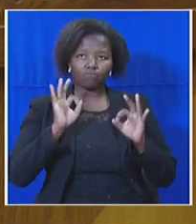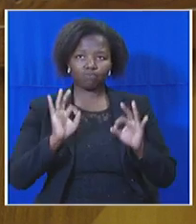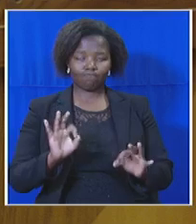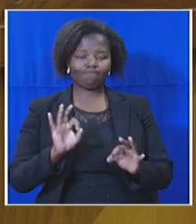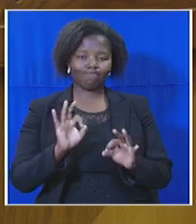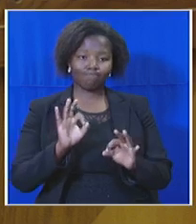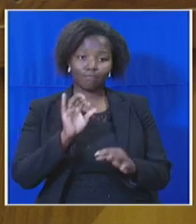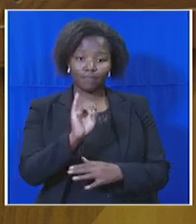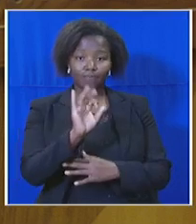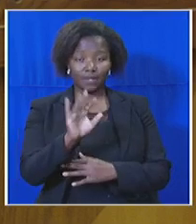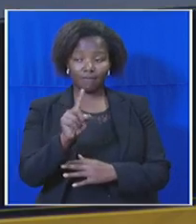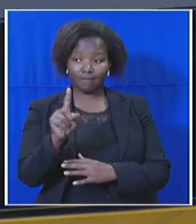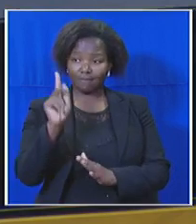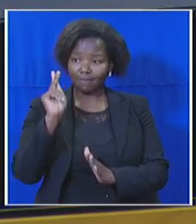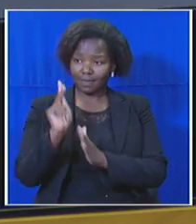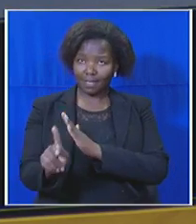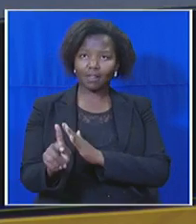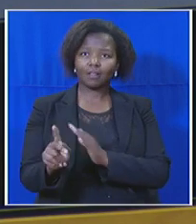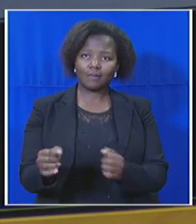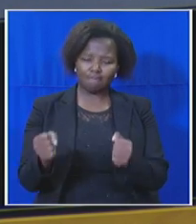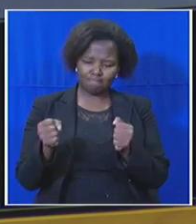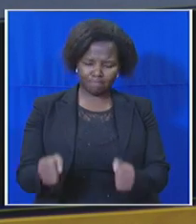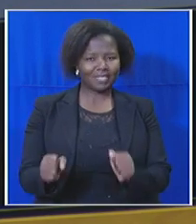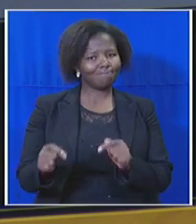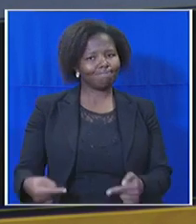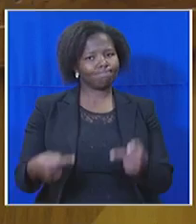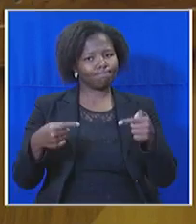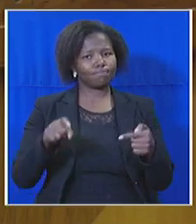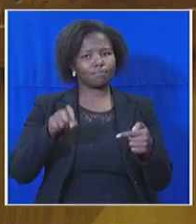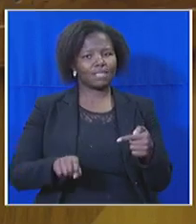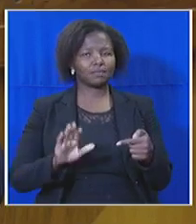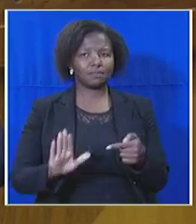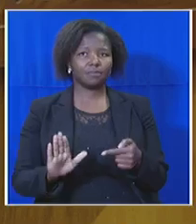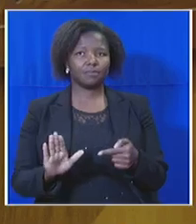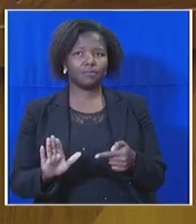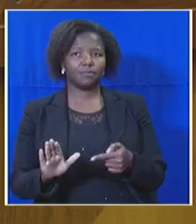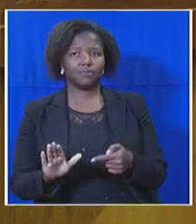it comes to this type of criminality. I thank you.